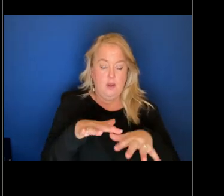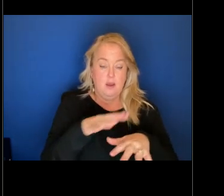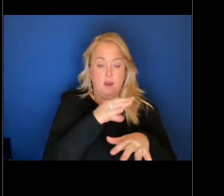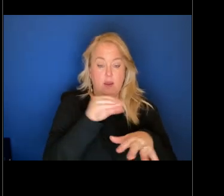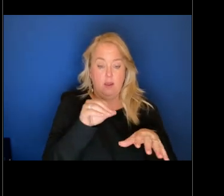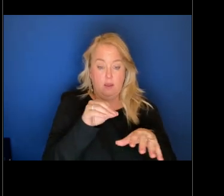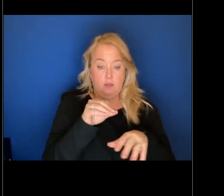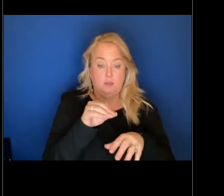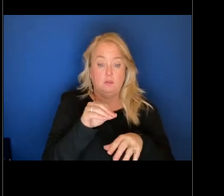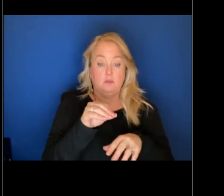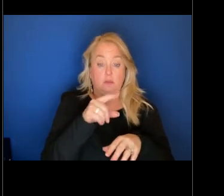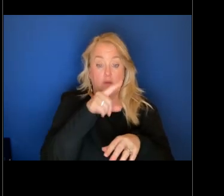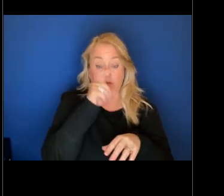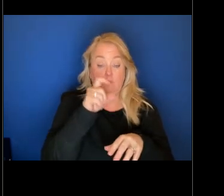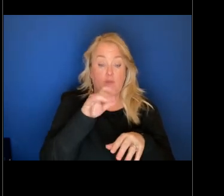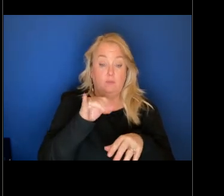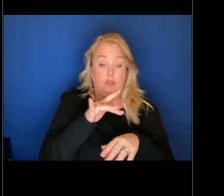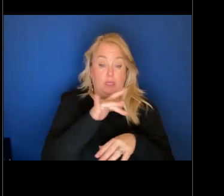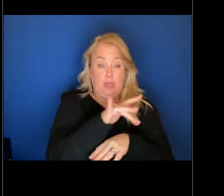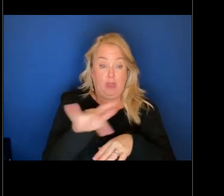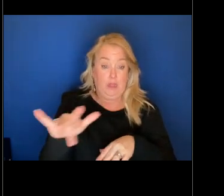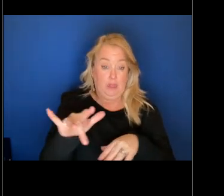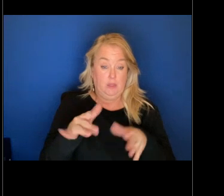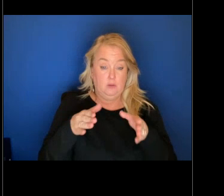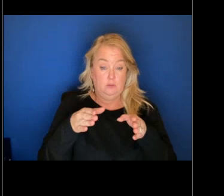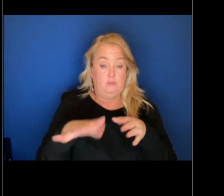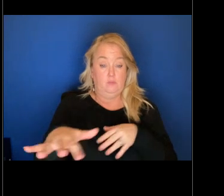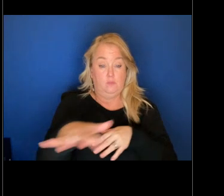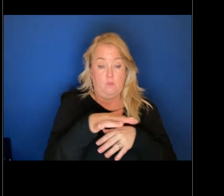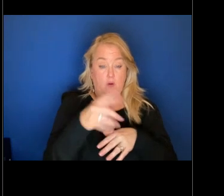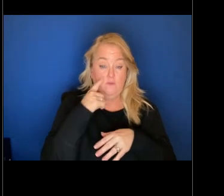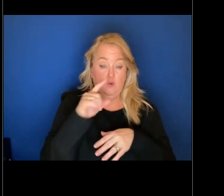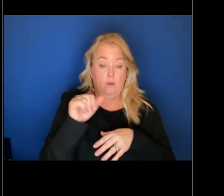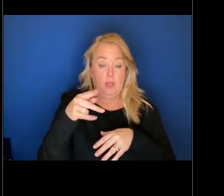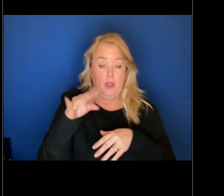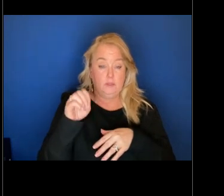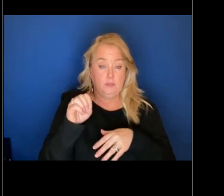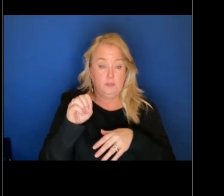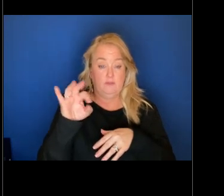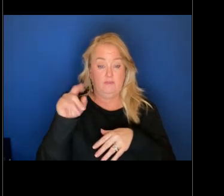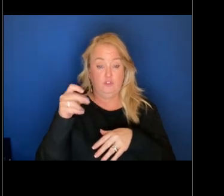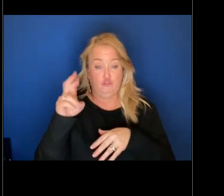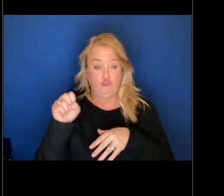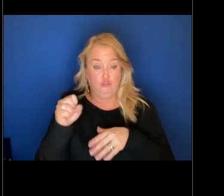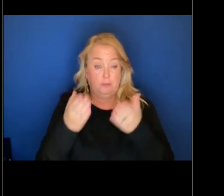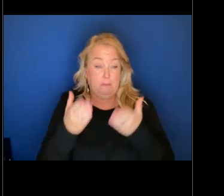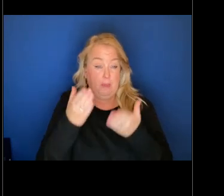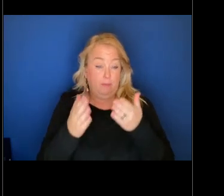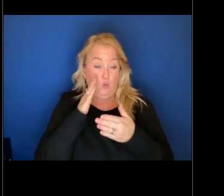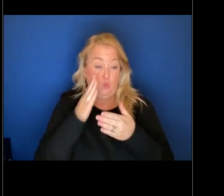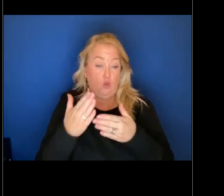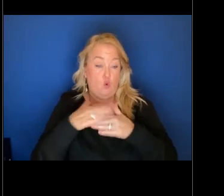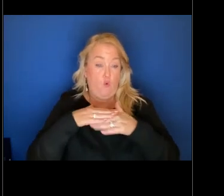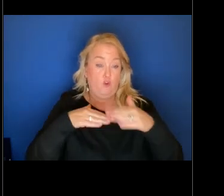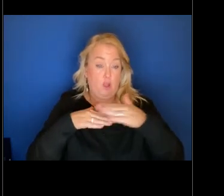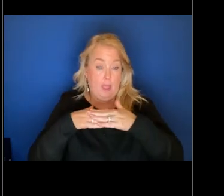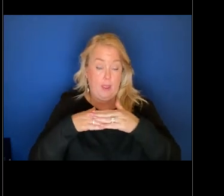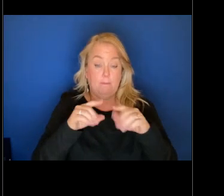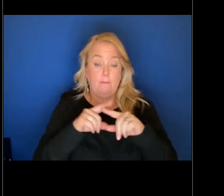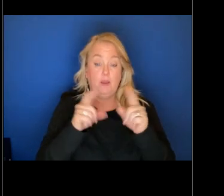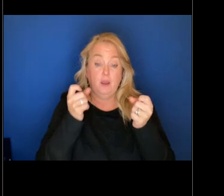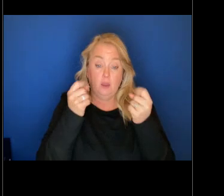and because clear floor space and appliances and fixtures may overlap, the clear floor space